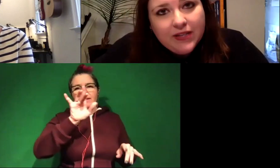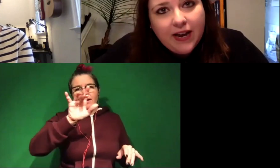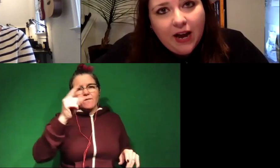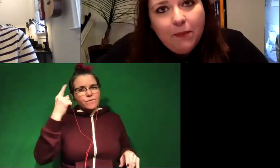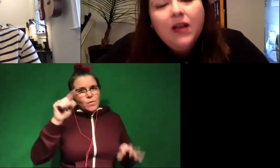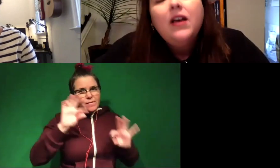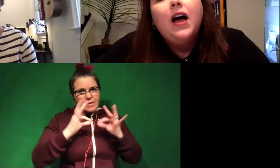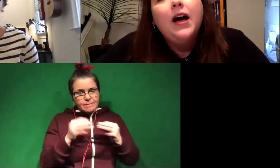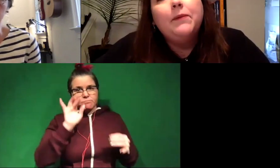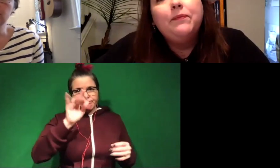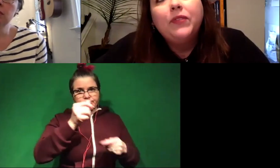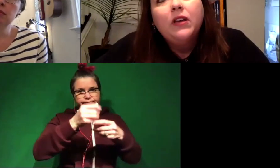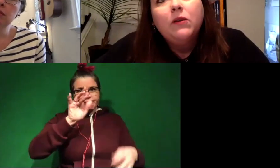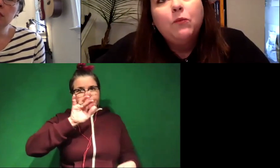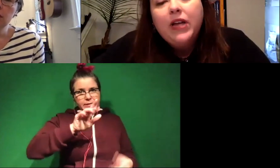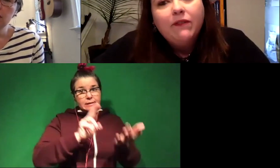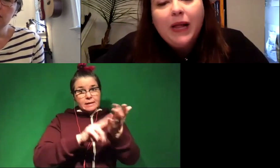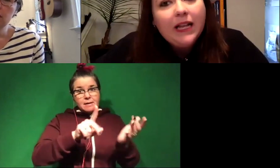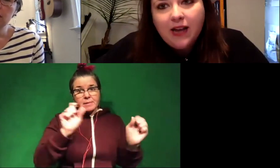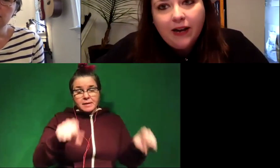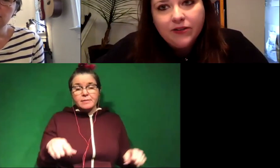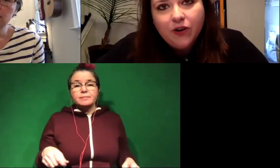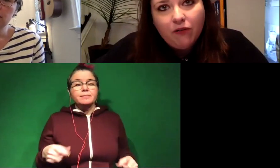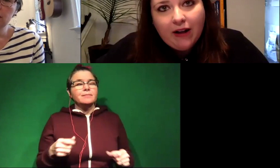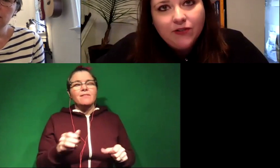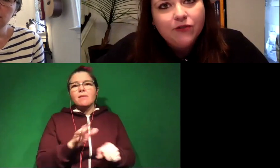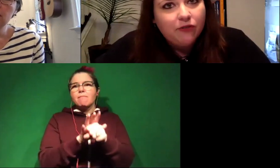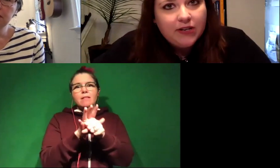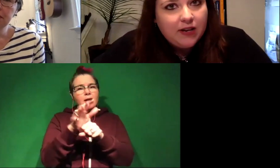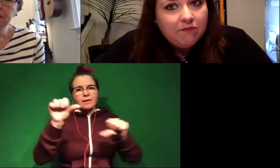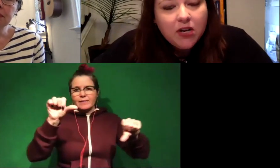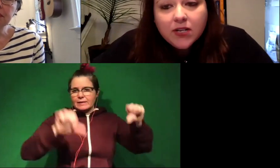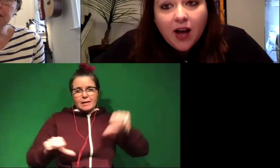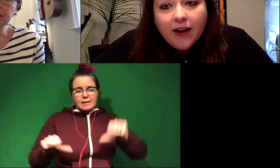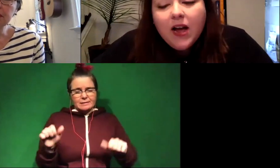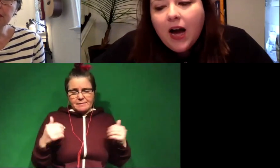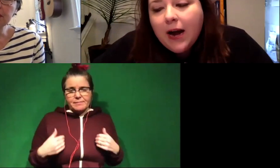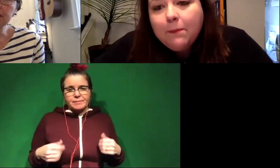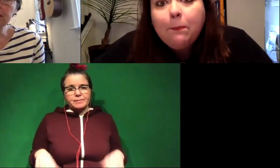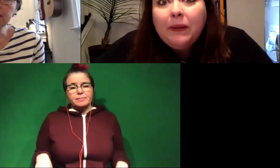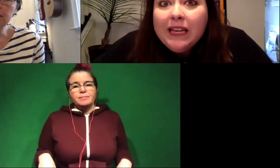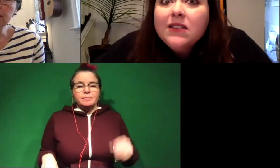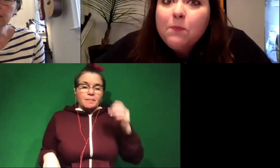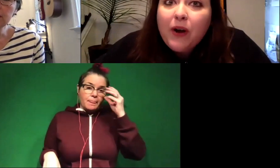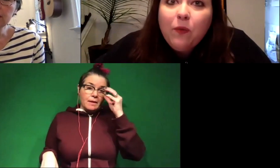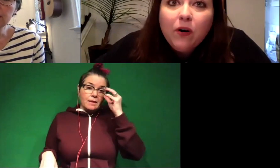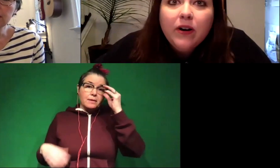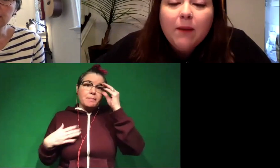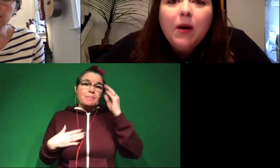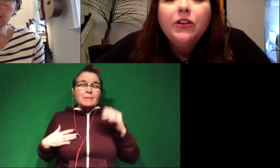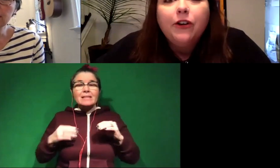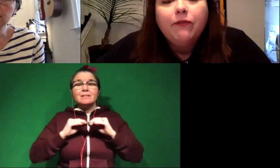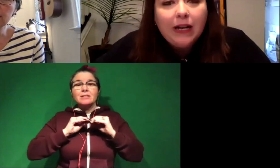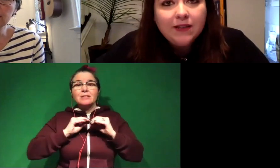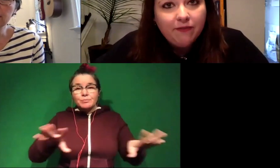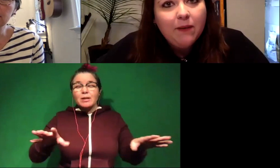then you can sign up. We have plenty of scientists to go around, so there's no reason to not. Please spread the word